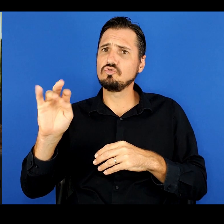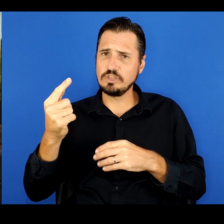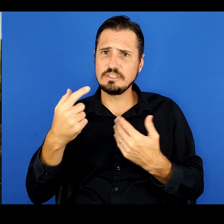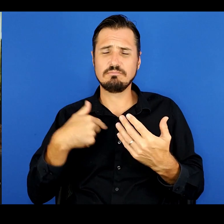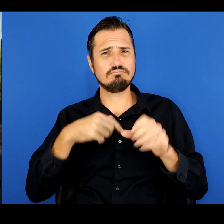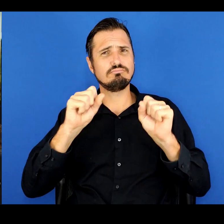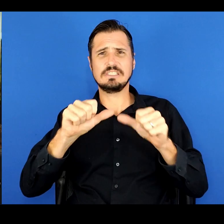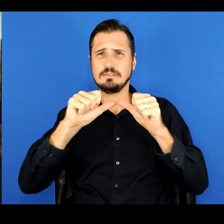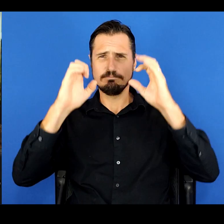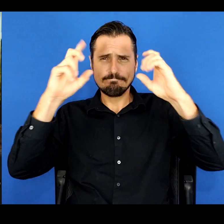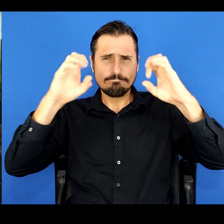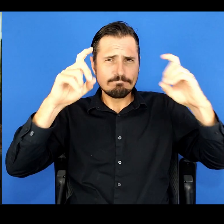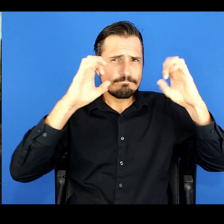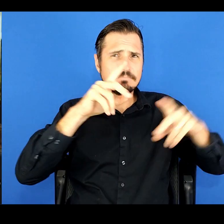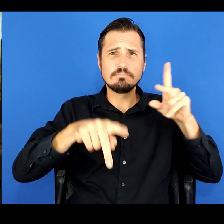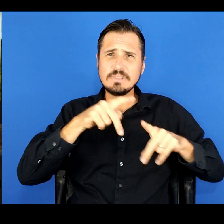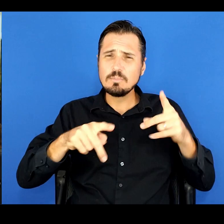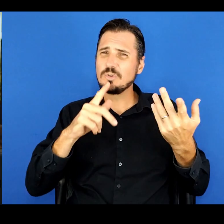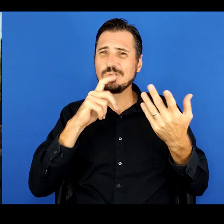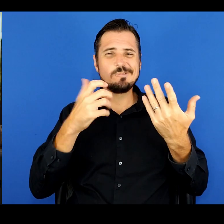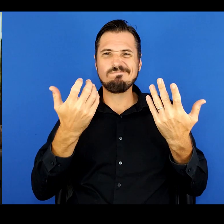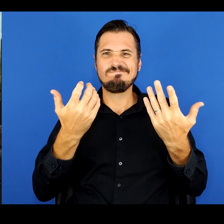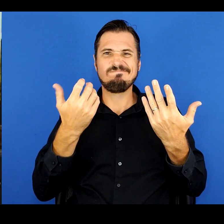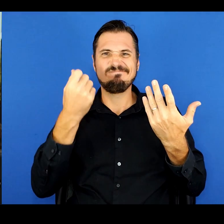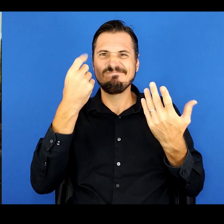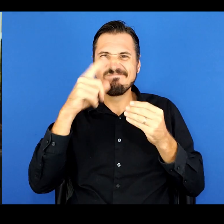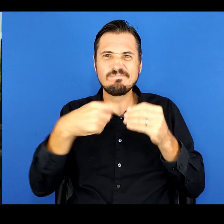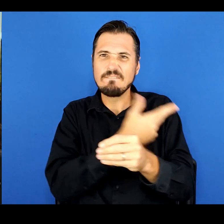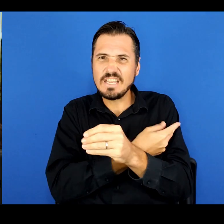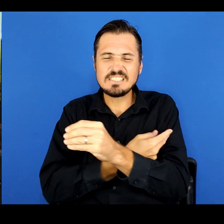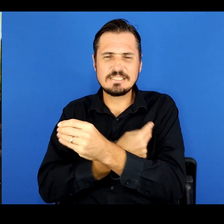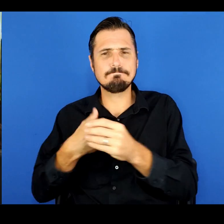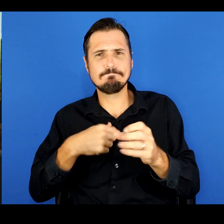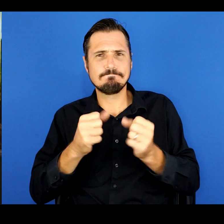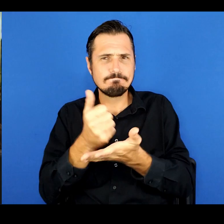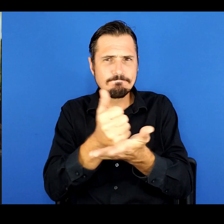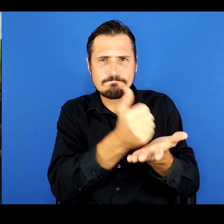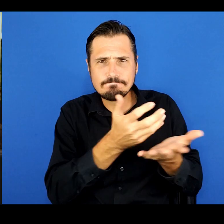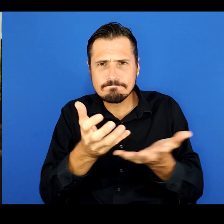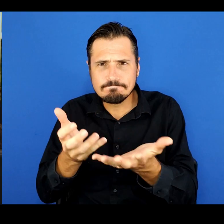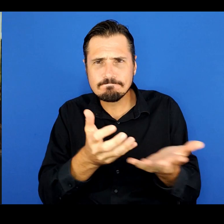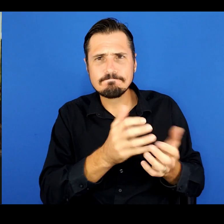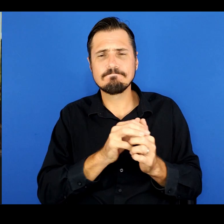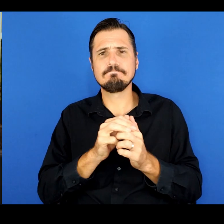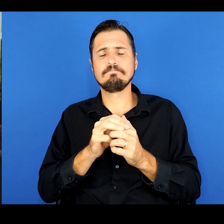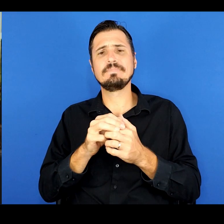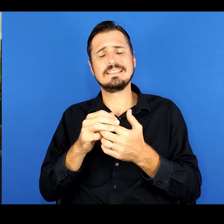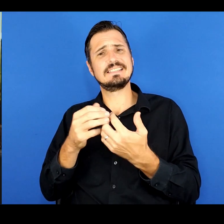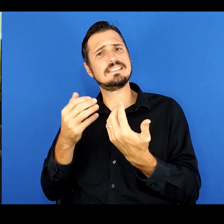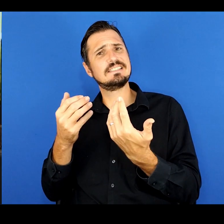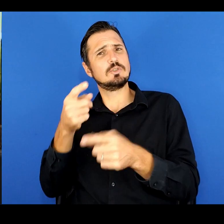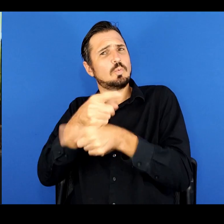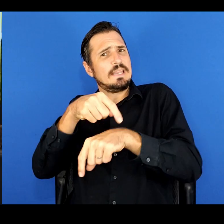vaccine outreach and education with those who have more difficulty accessing vaccinations. The timing is right for the